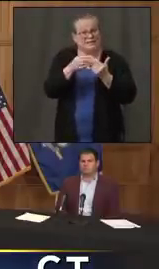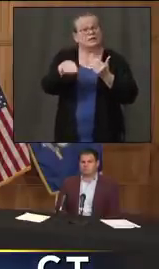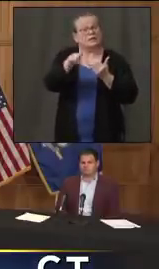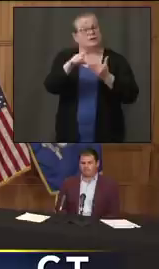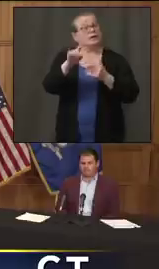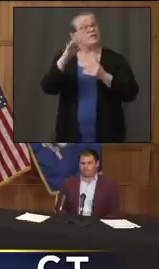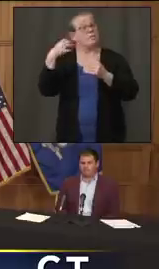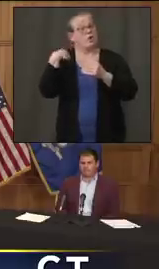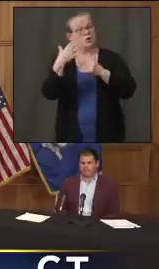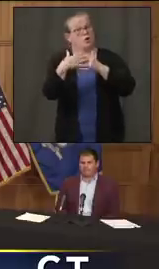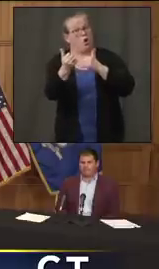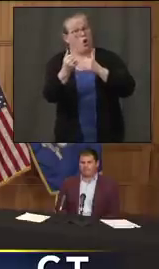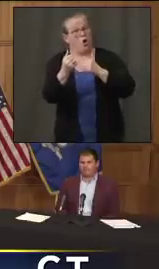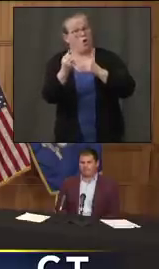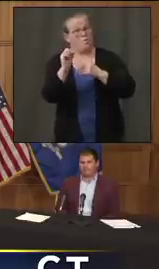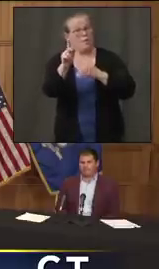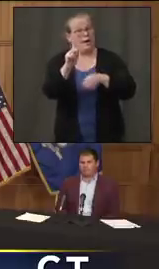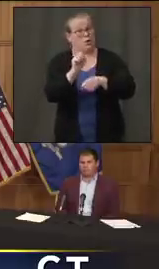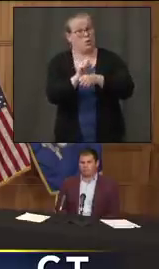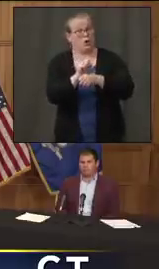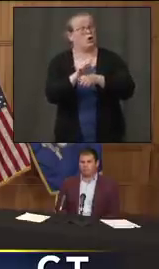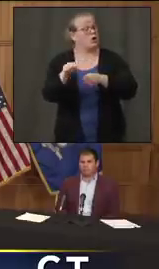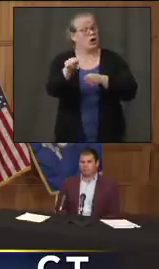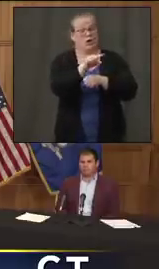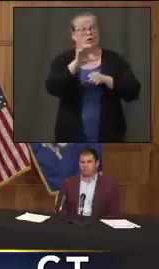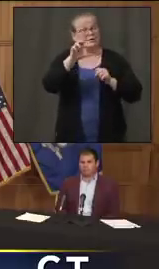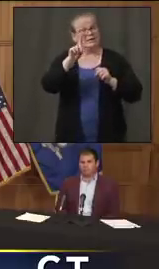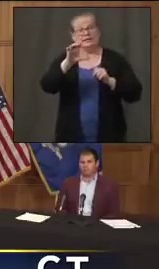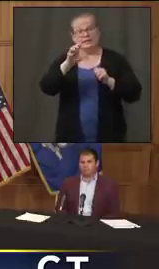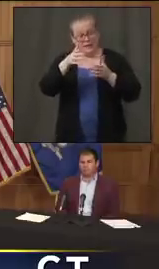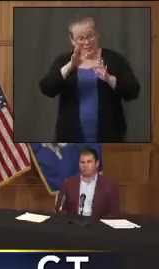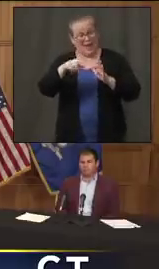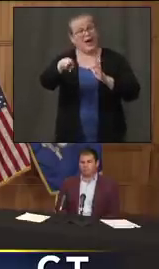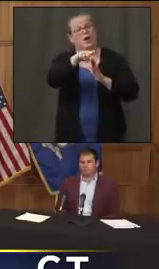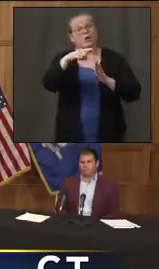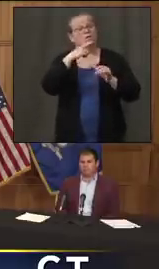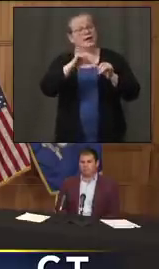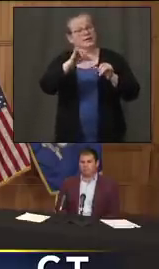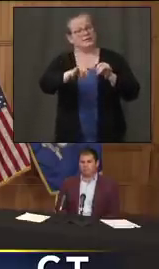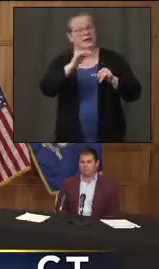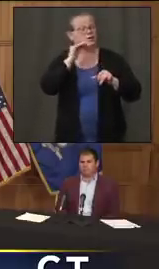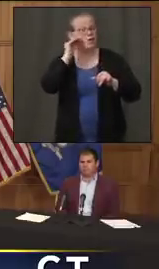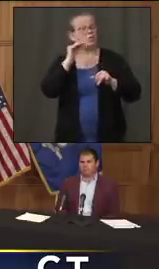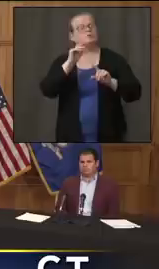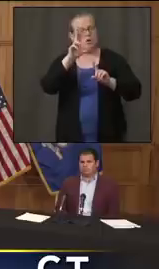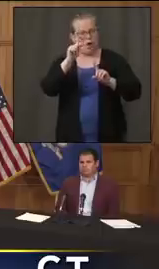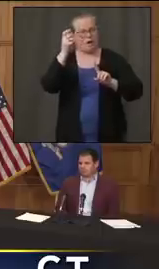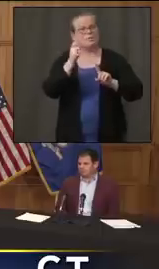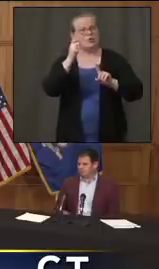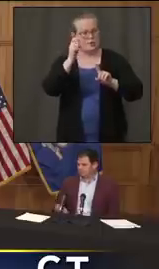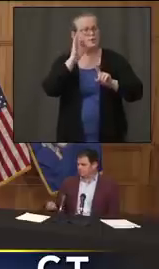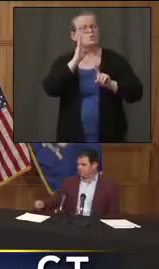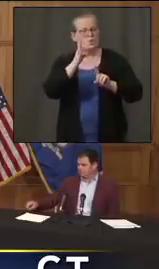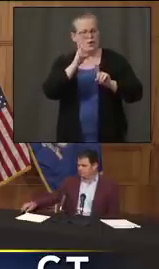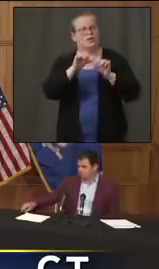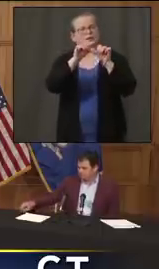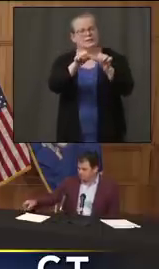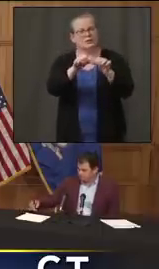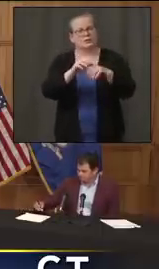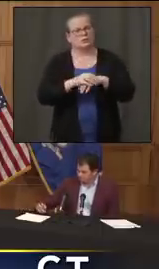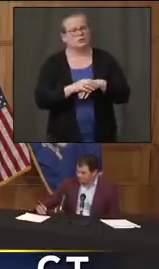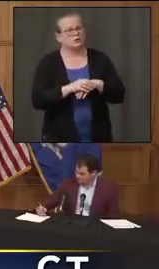there are going to be a lot of questions about any gray areas on that. If they're not now, there will be. All